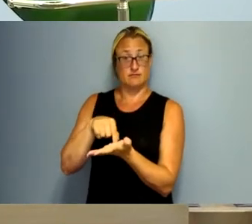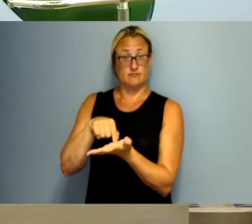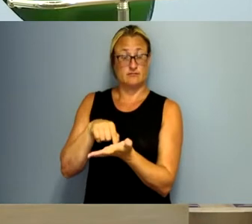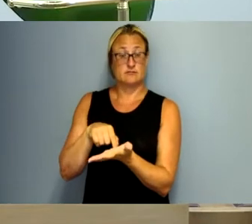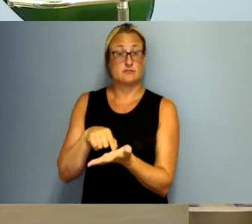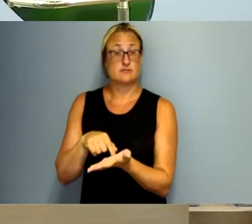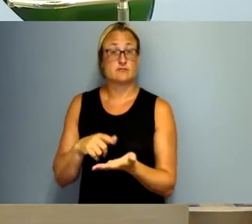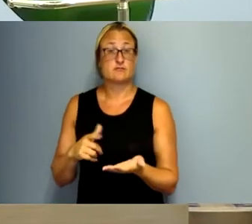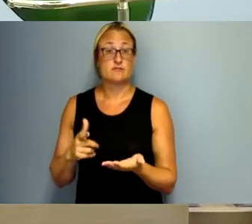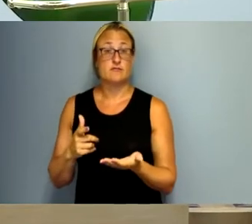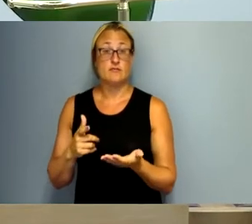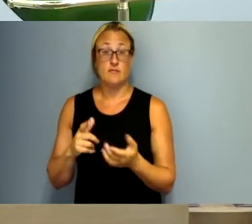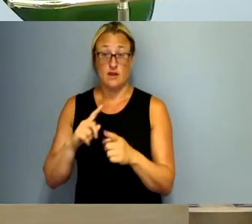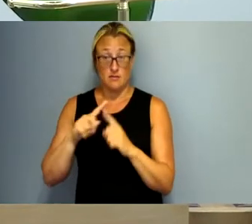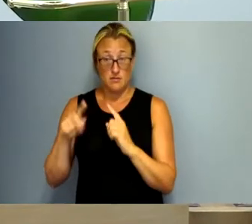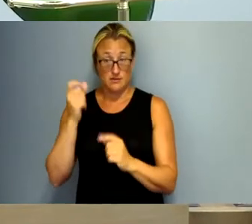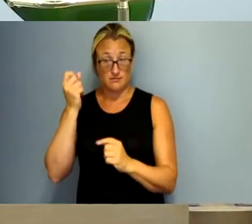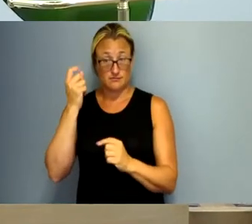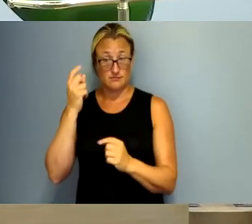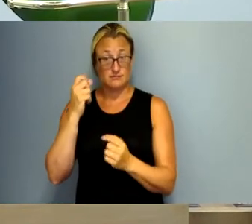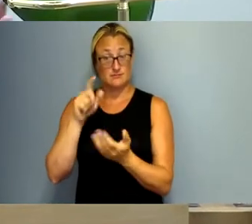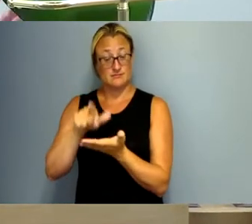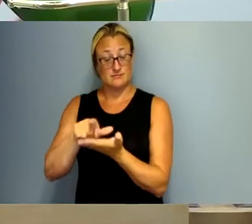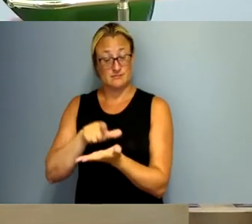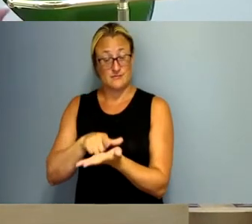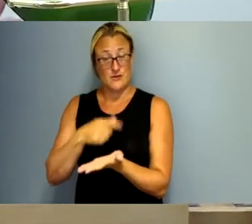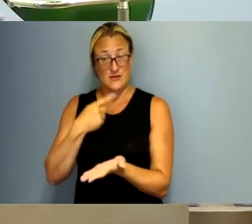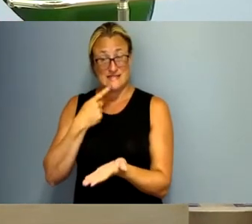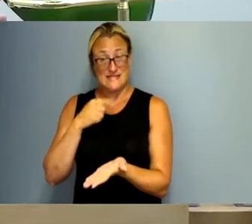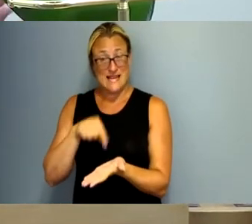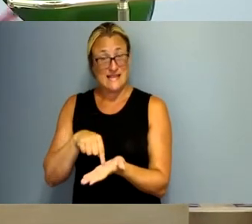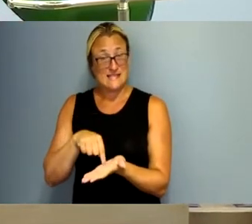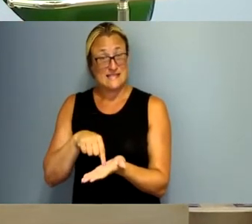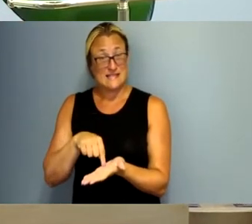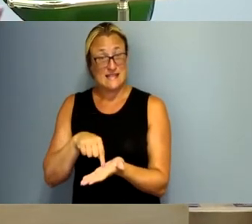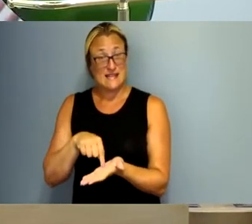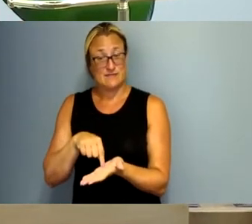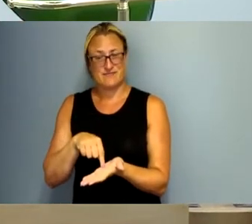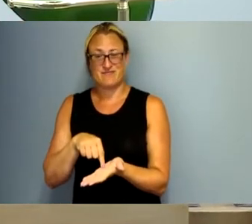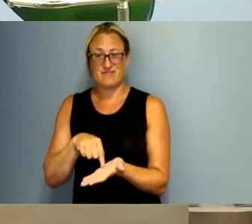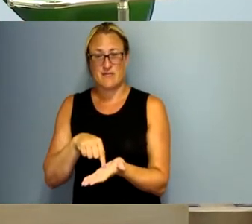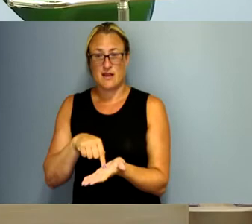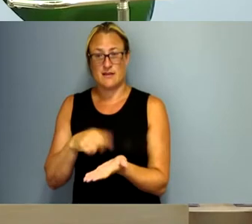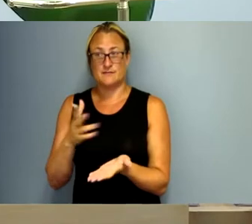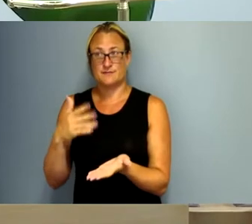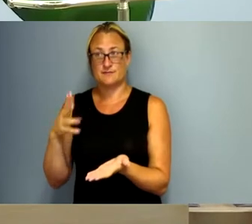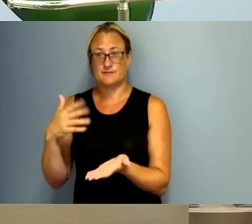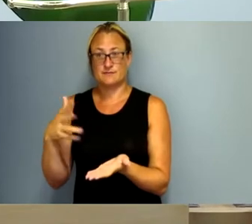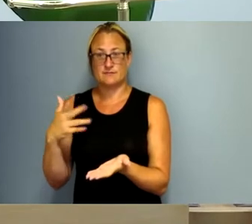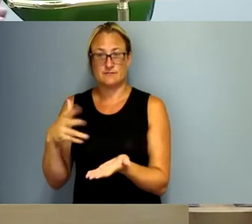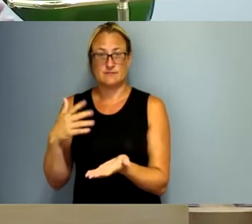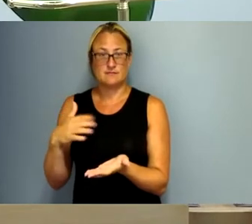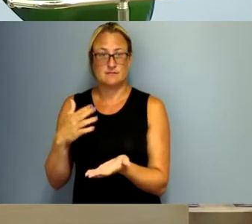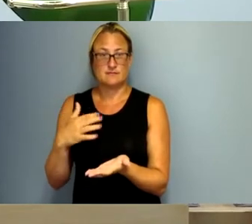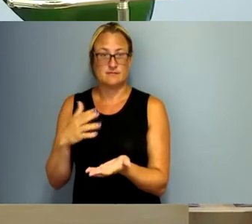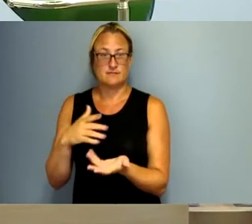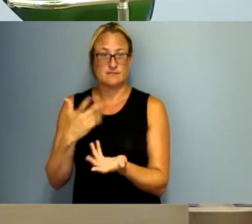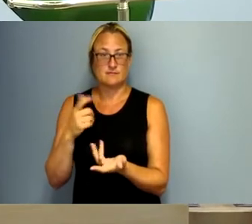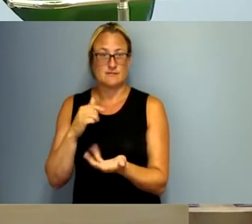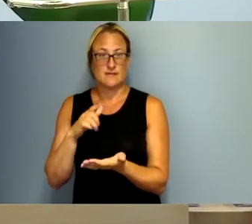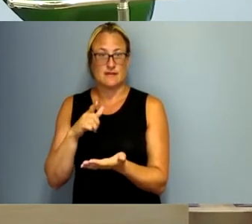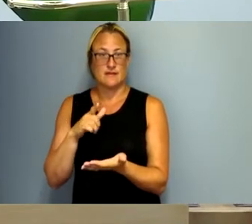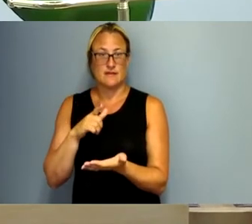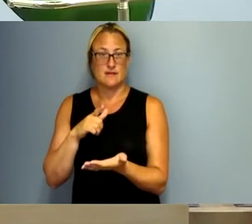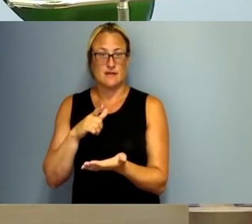together, there also is, I don't know, call it a suit, a lawsuit, or, you know,